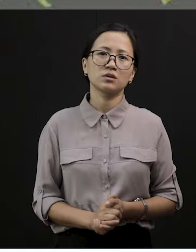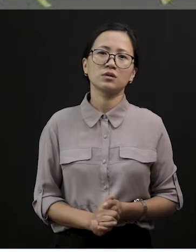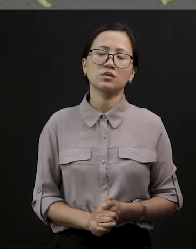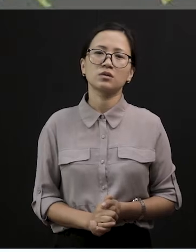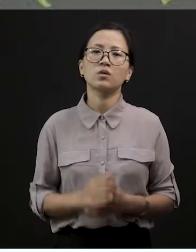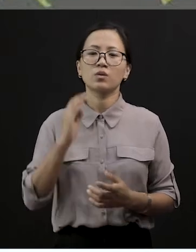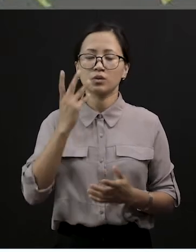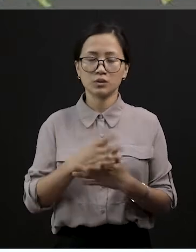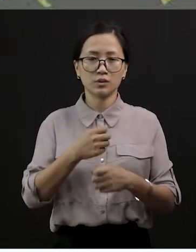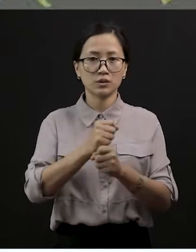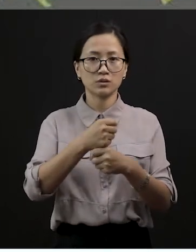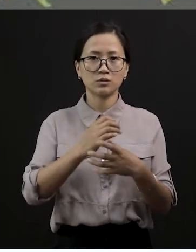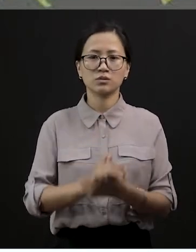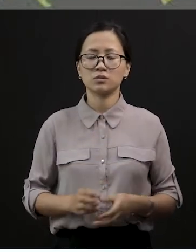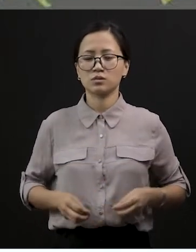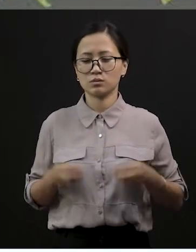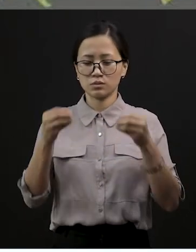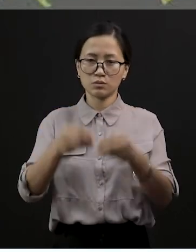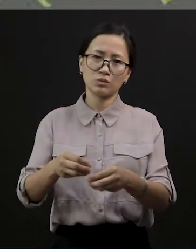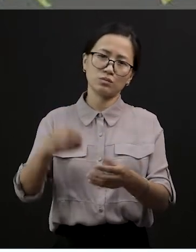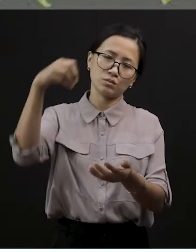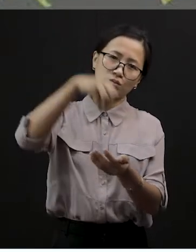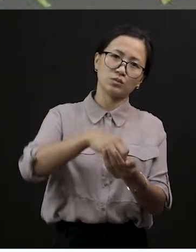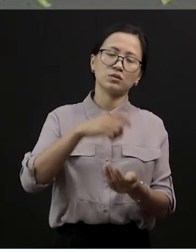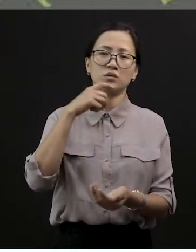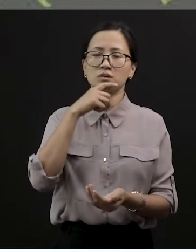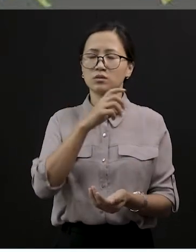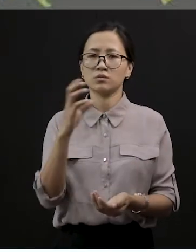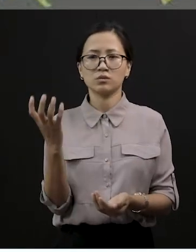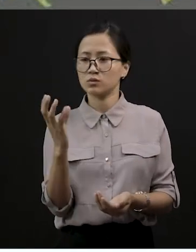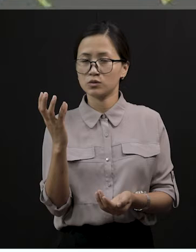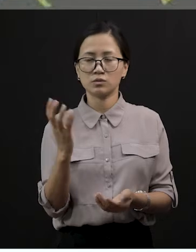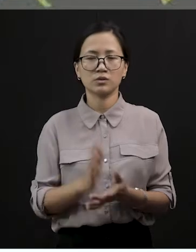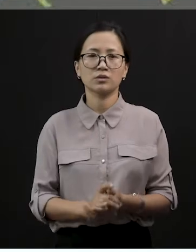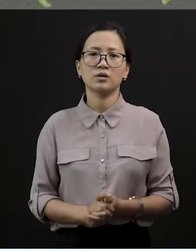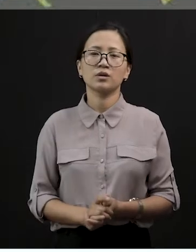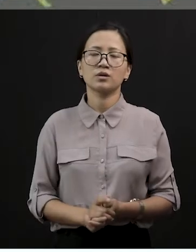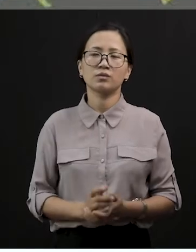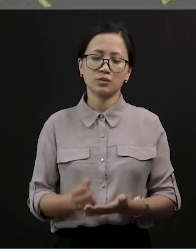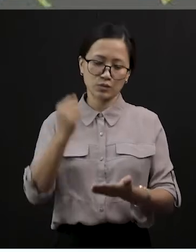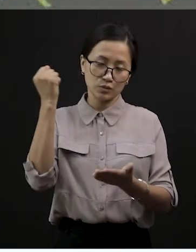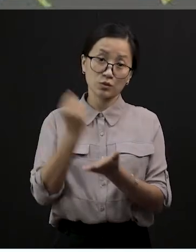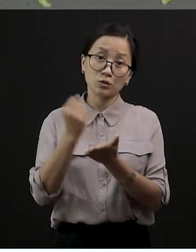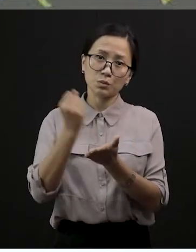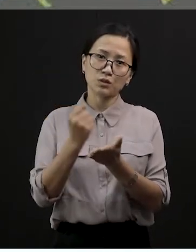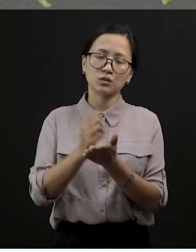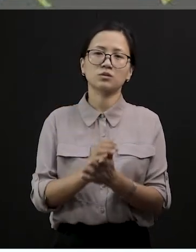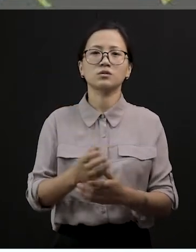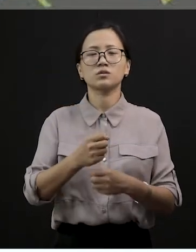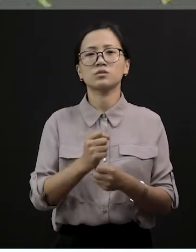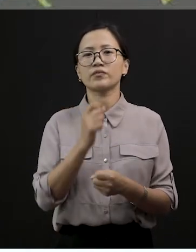when you make a soup, we don't just put the tomato and boil it like that, right? We smash the tomatoes, we make